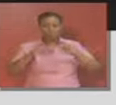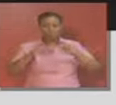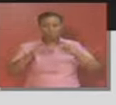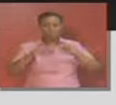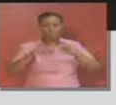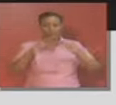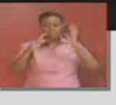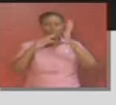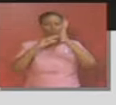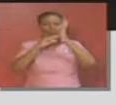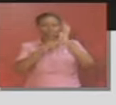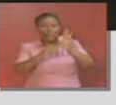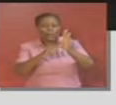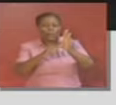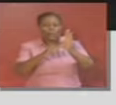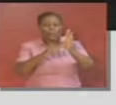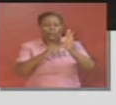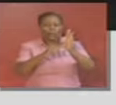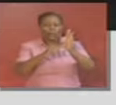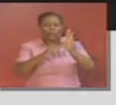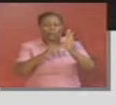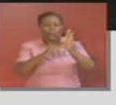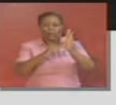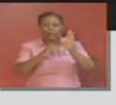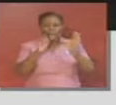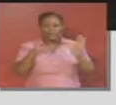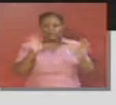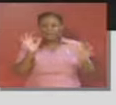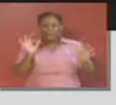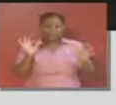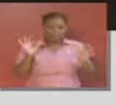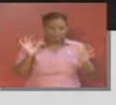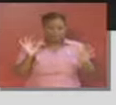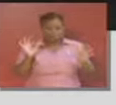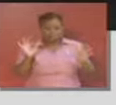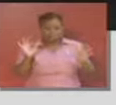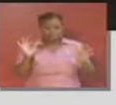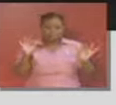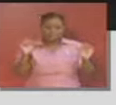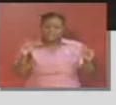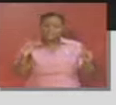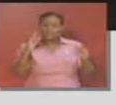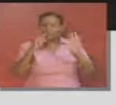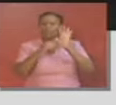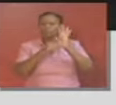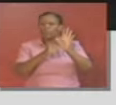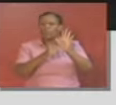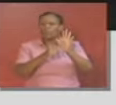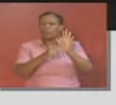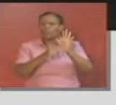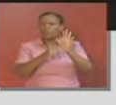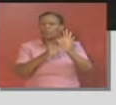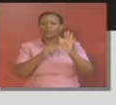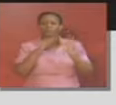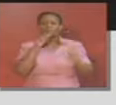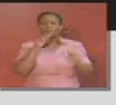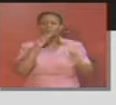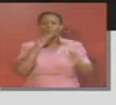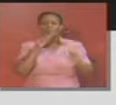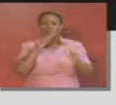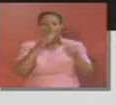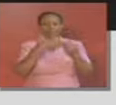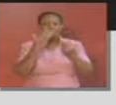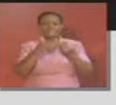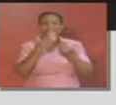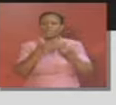conversation about it. And if not, basically, these slides demonstrate the pyramid in its own, in their own way.